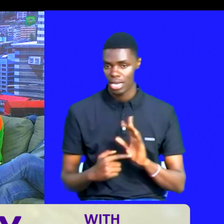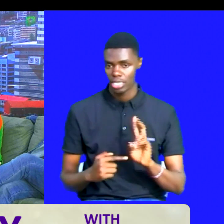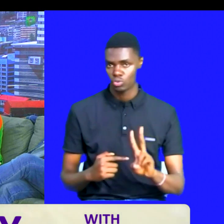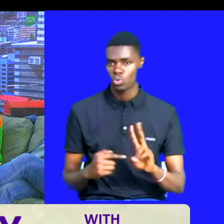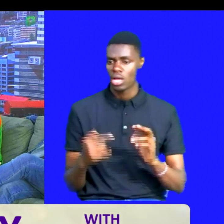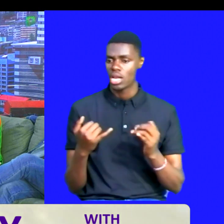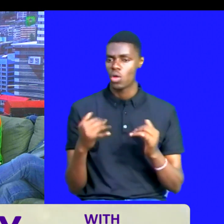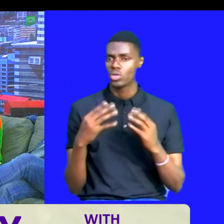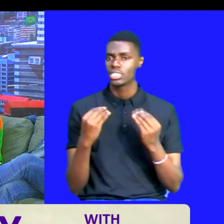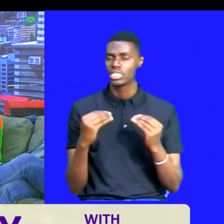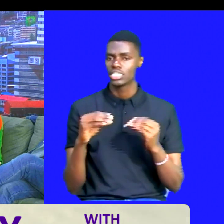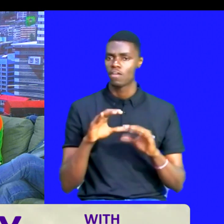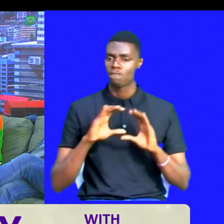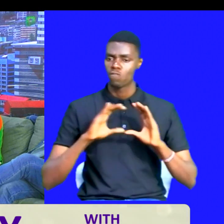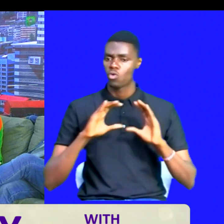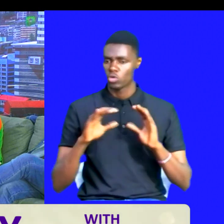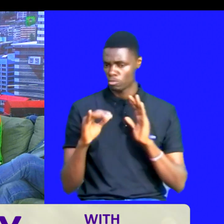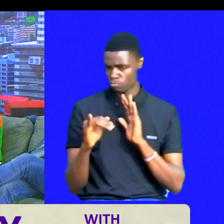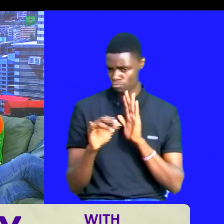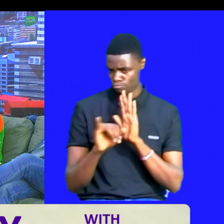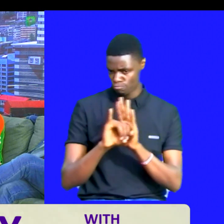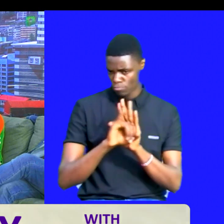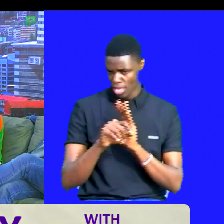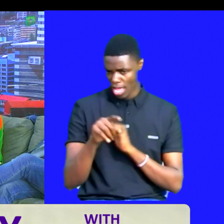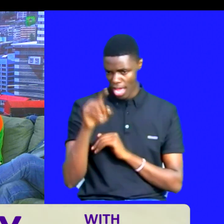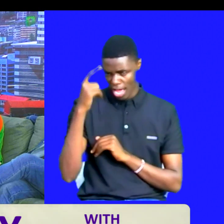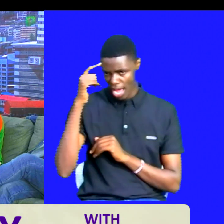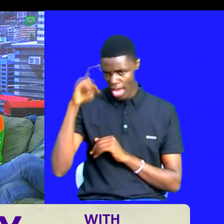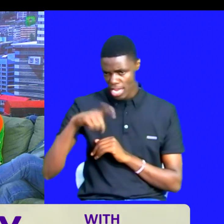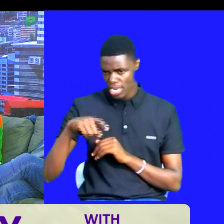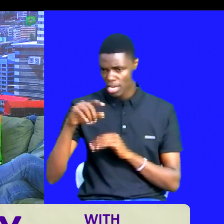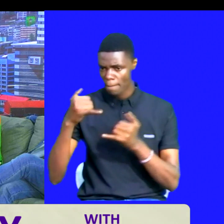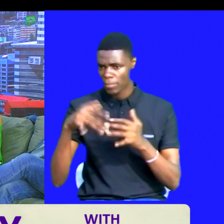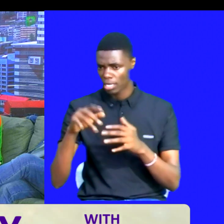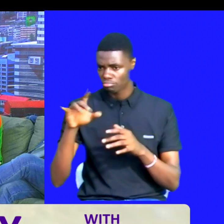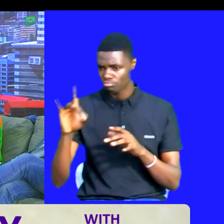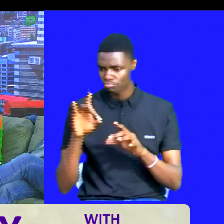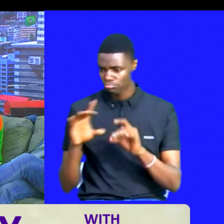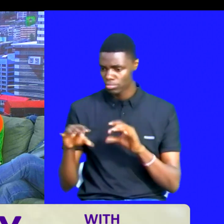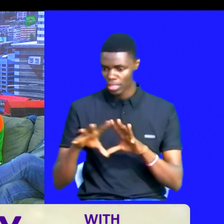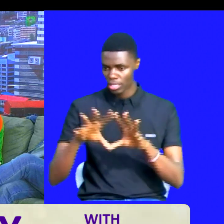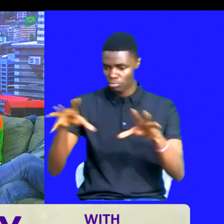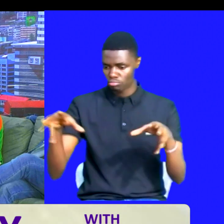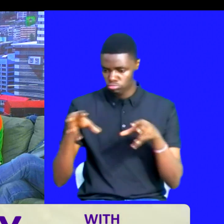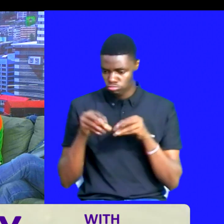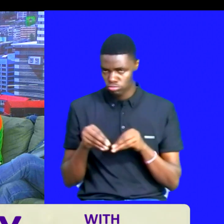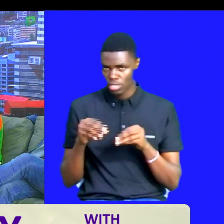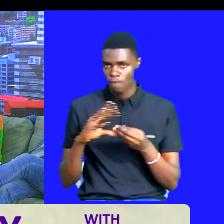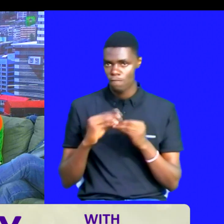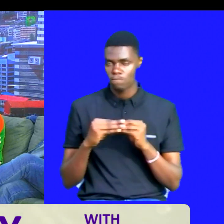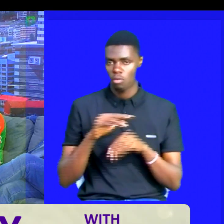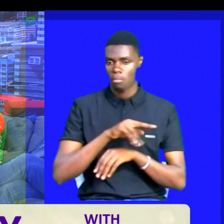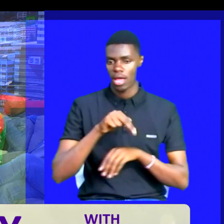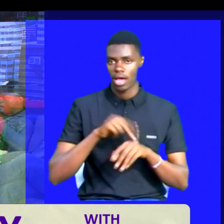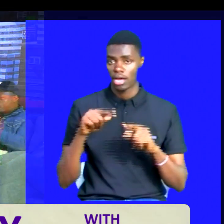very easy for a coach to identify, I need this player, this and this, and you just form a national team. Okay.